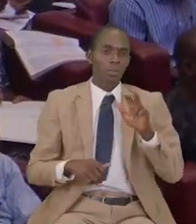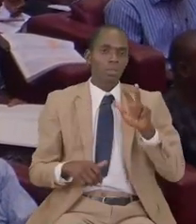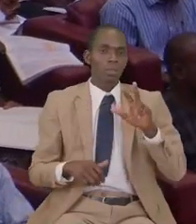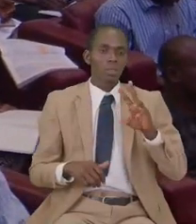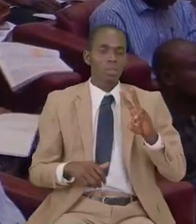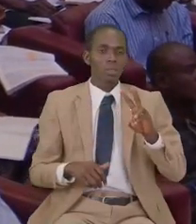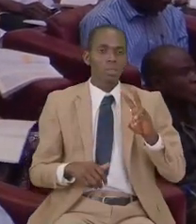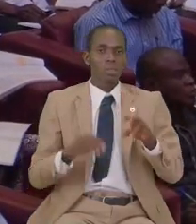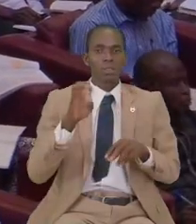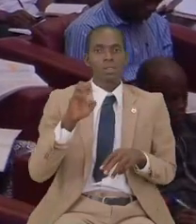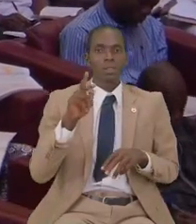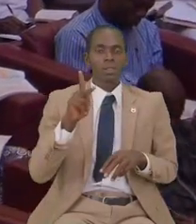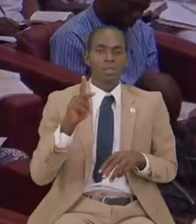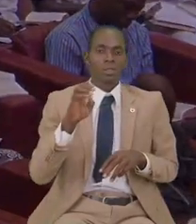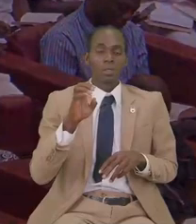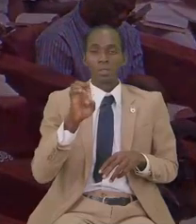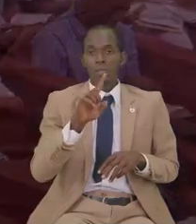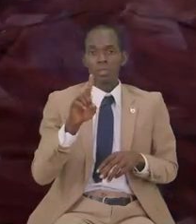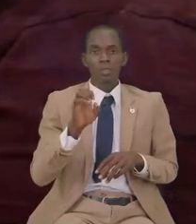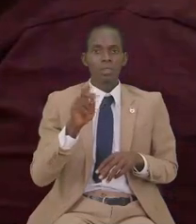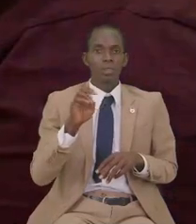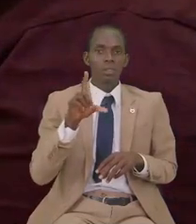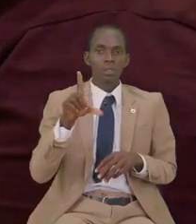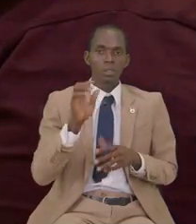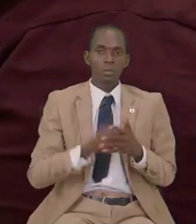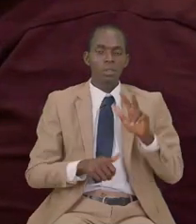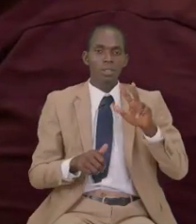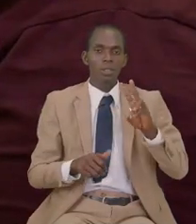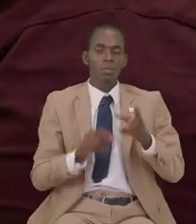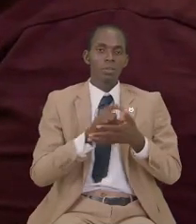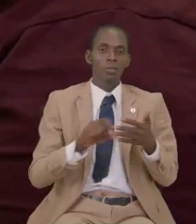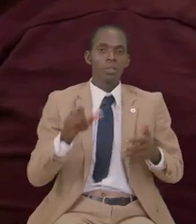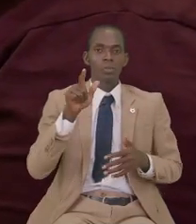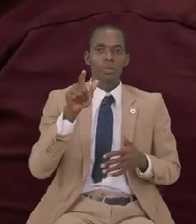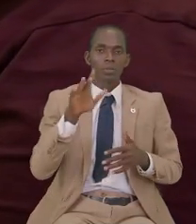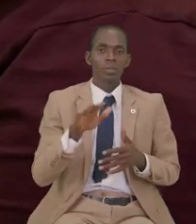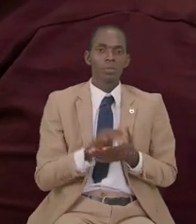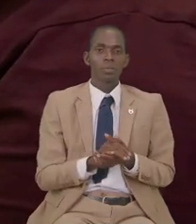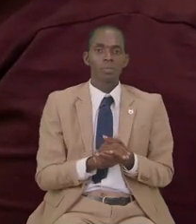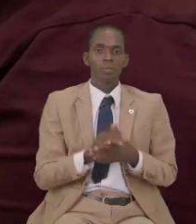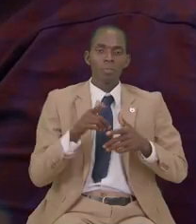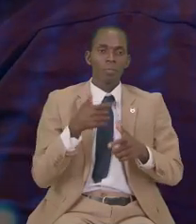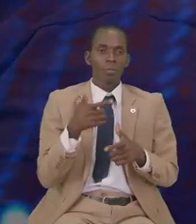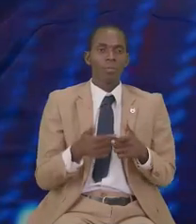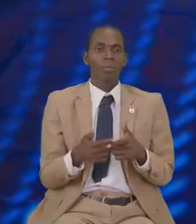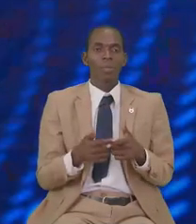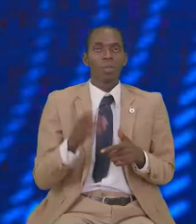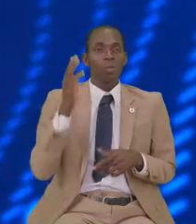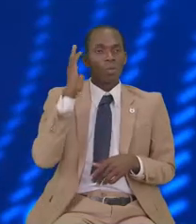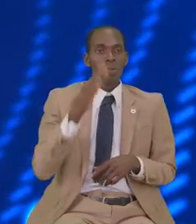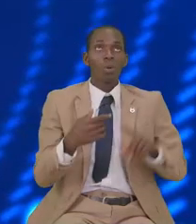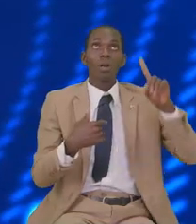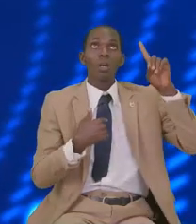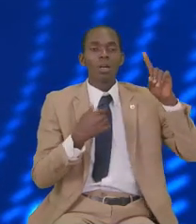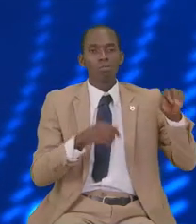verse 25. Ezekiel chapter 36, reading from verse 25, but then will I sprinkle